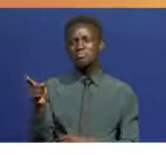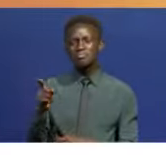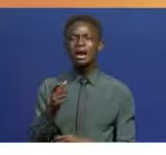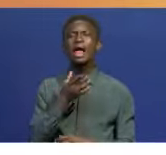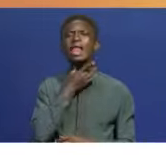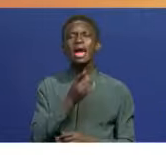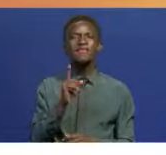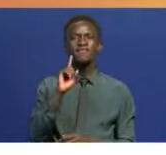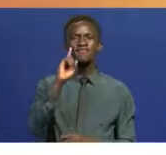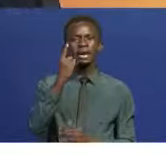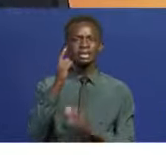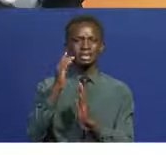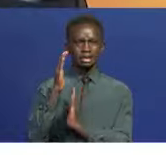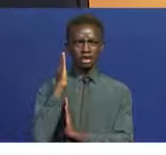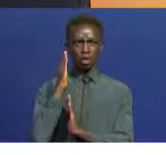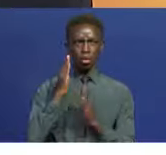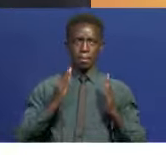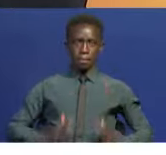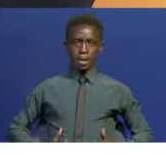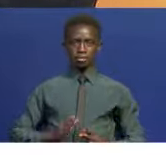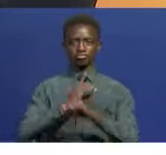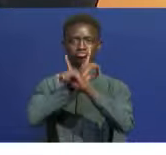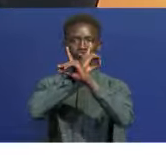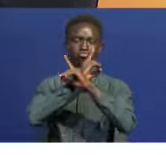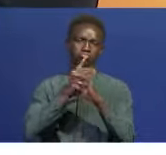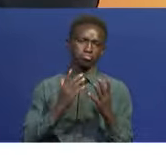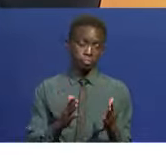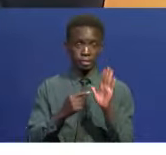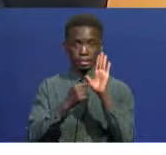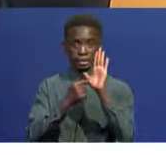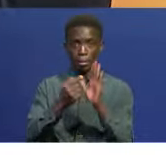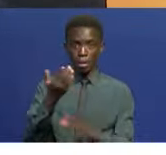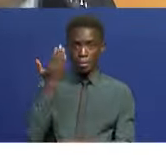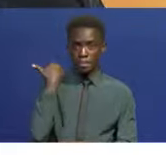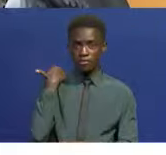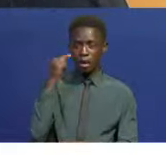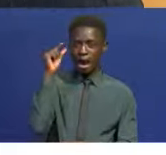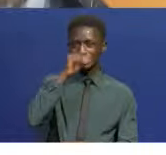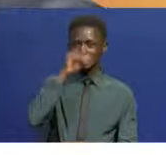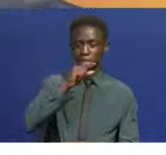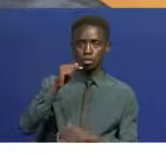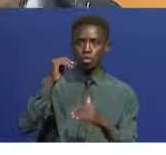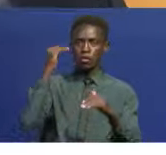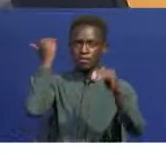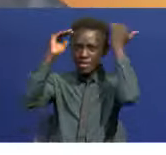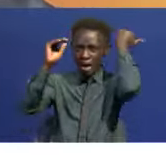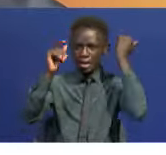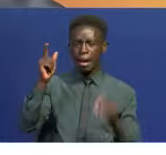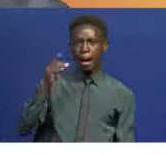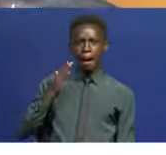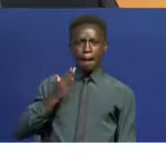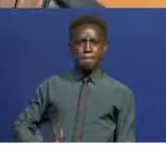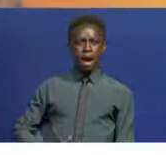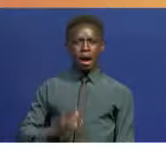Sorry, I'm sure I'm not taking a lot of time. In Garissa University, the first people that died when it was attacked, they were